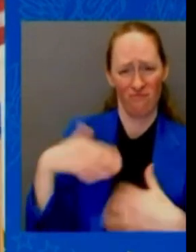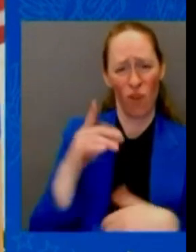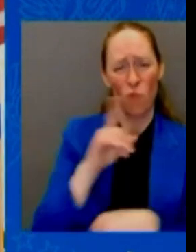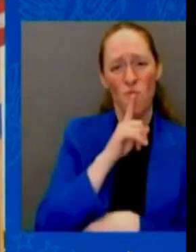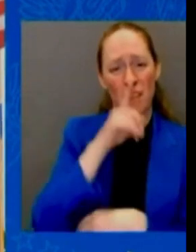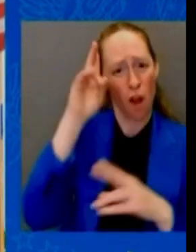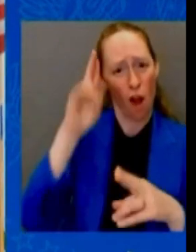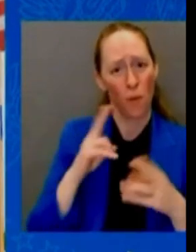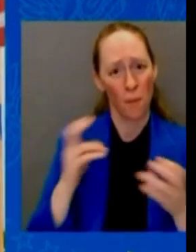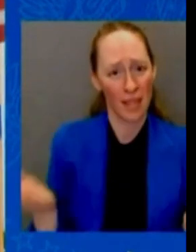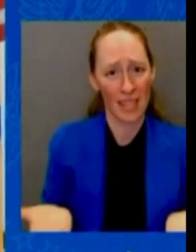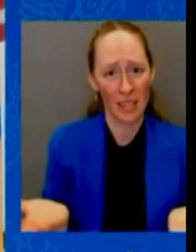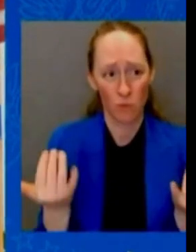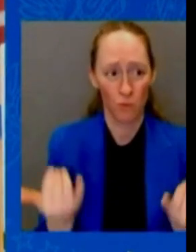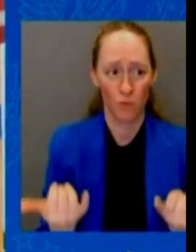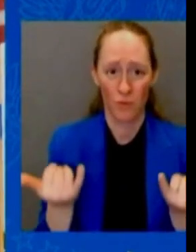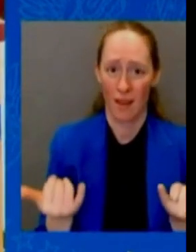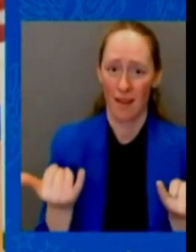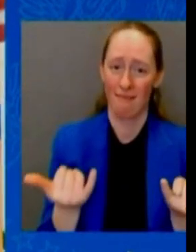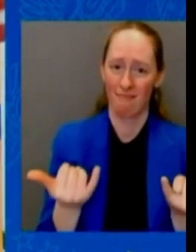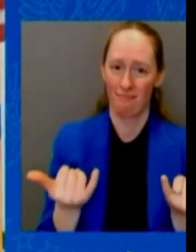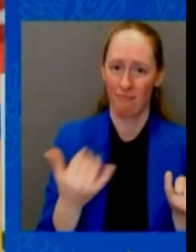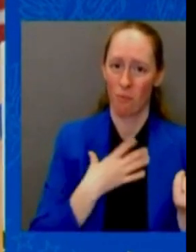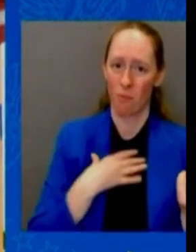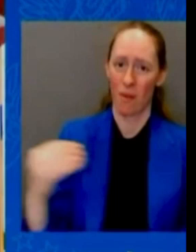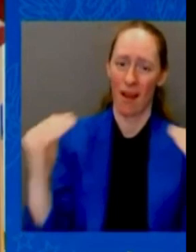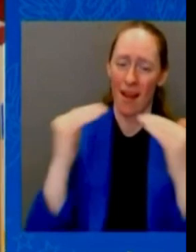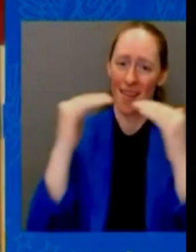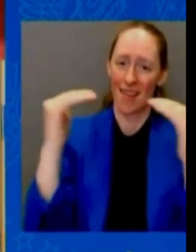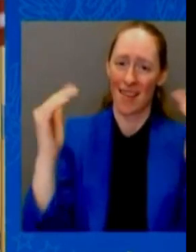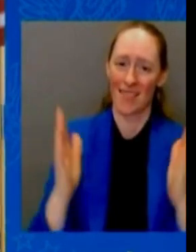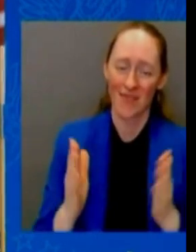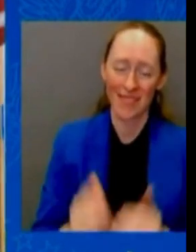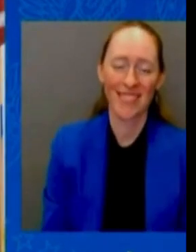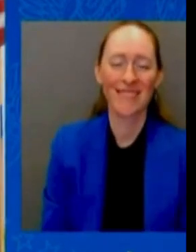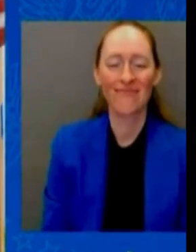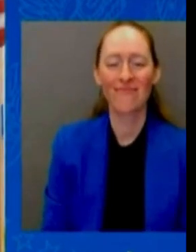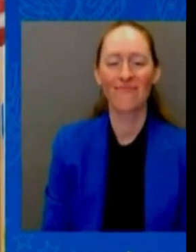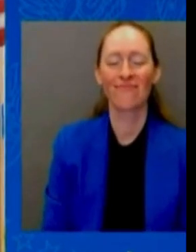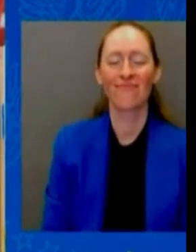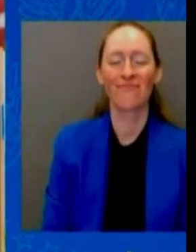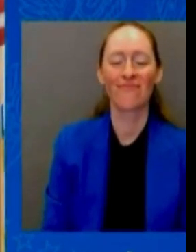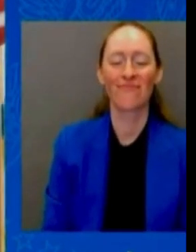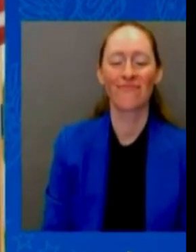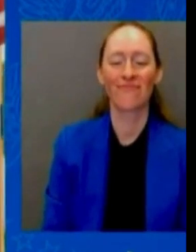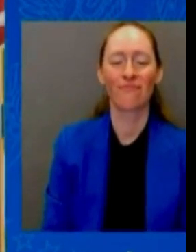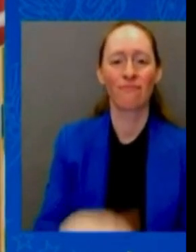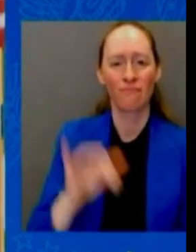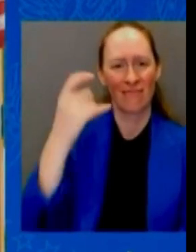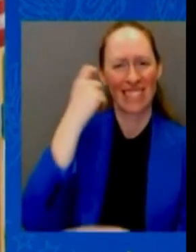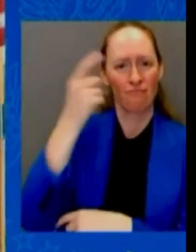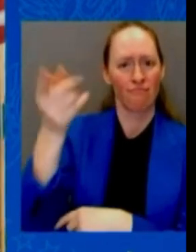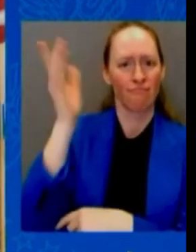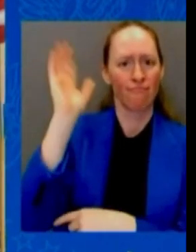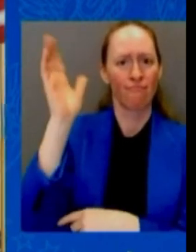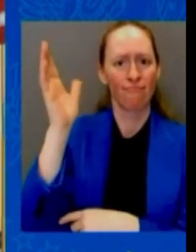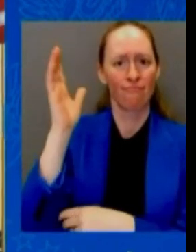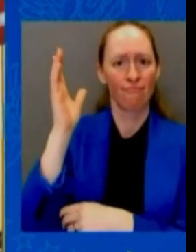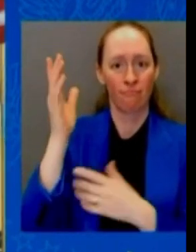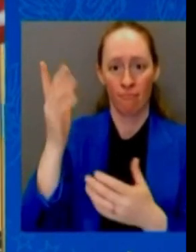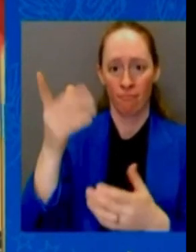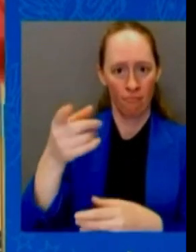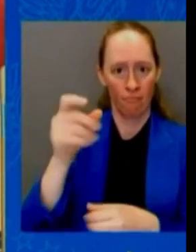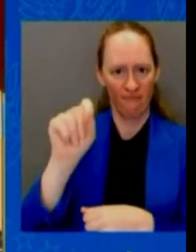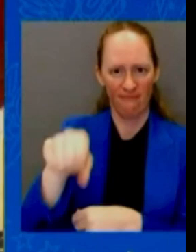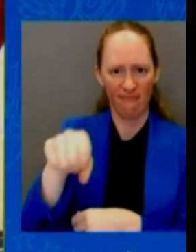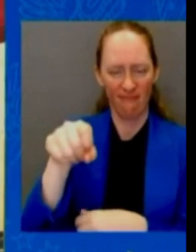moved, like you said, Mr. President, because our two nations are sisters in their fight for freedom. France, from the beginnings of